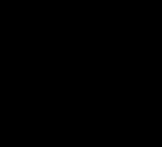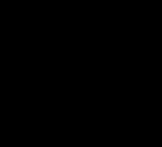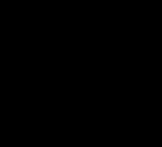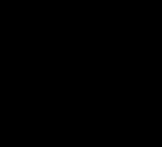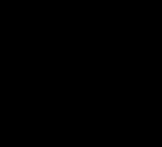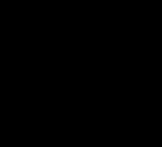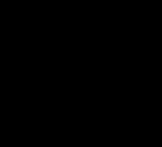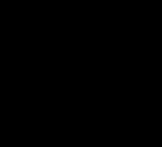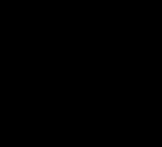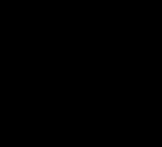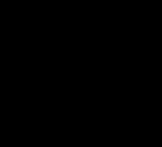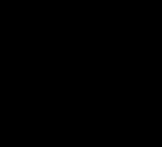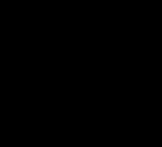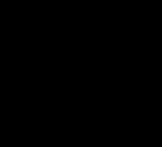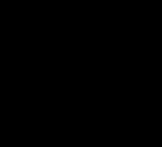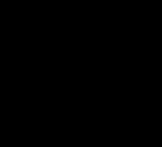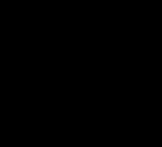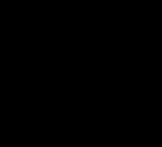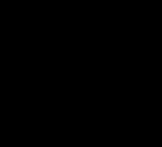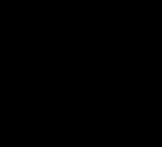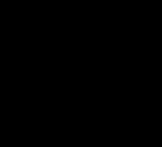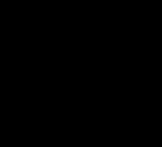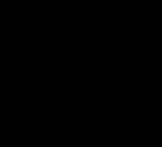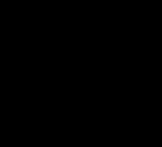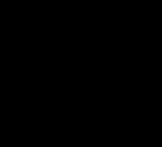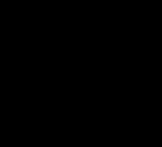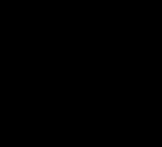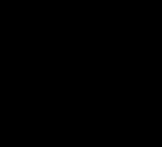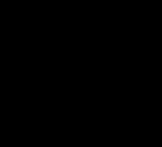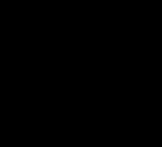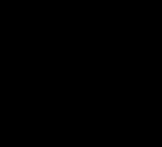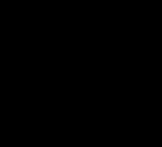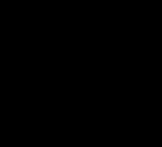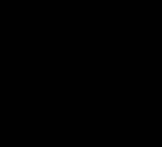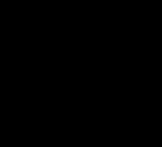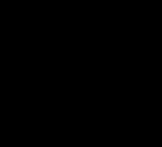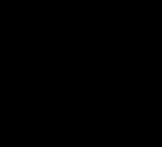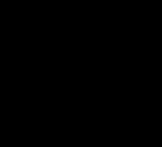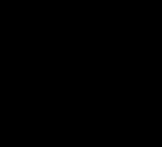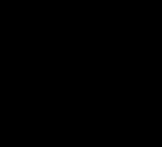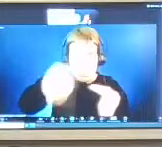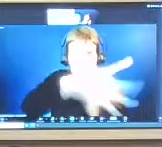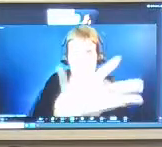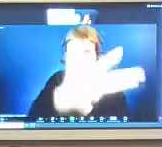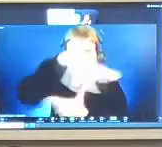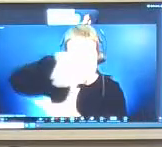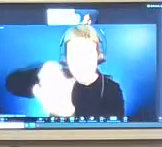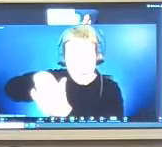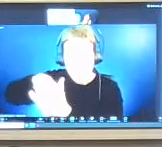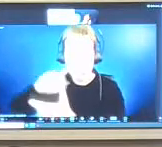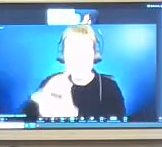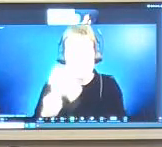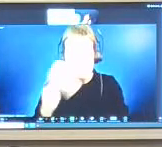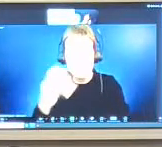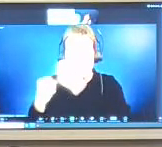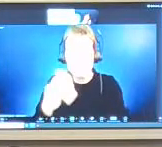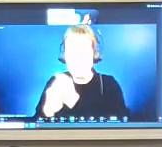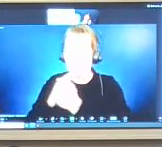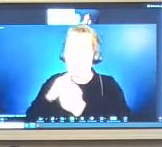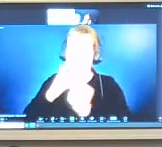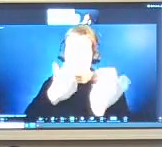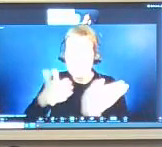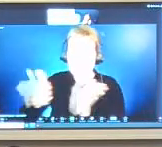just another idea for a forum or a platform for opportunity. Go ahead. Yeah.